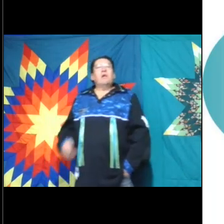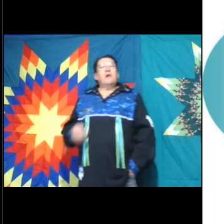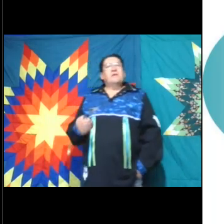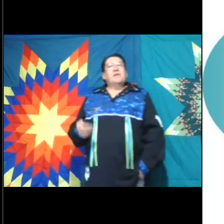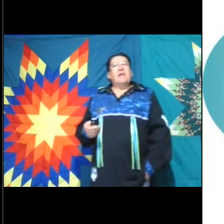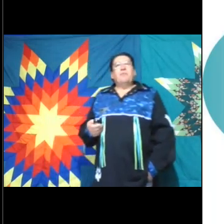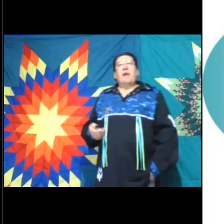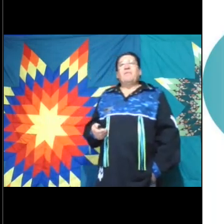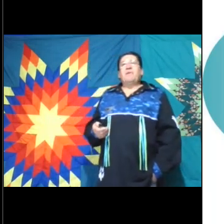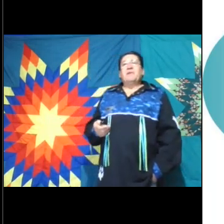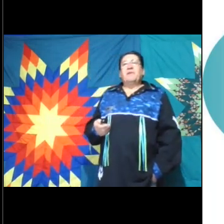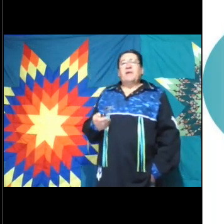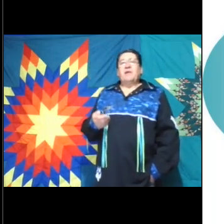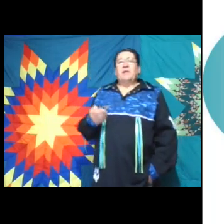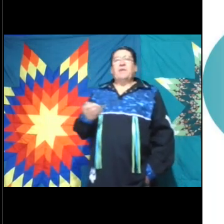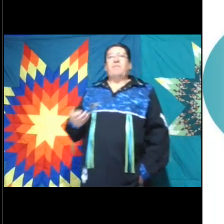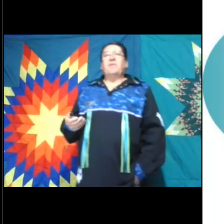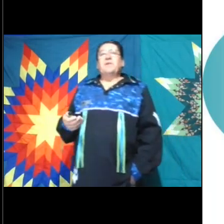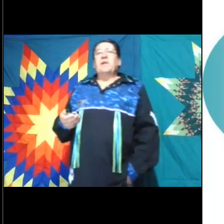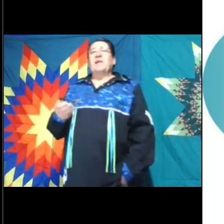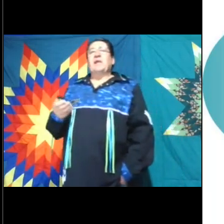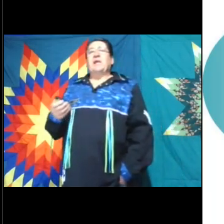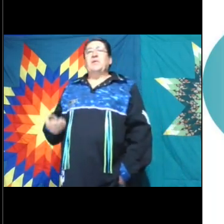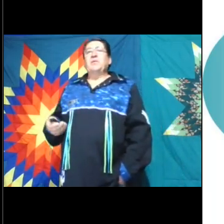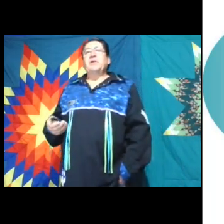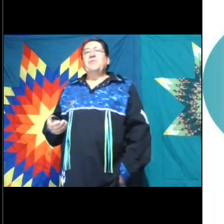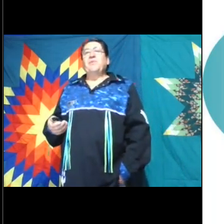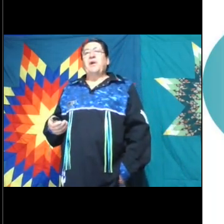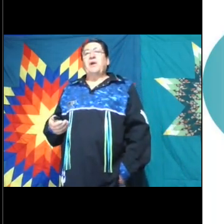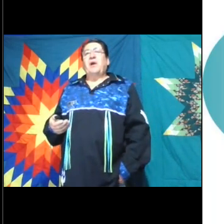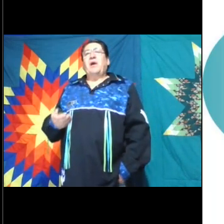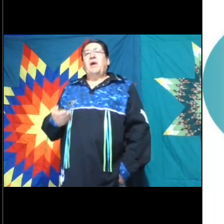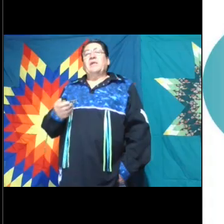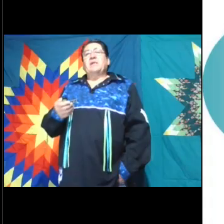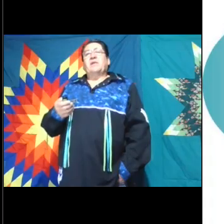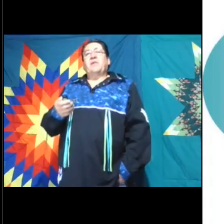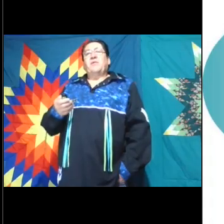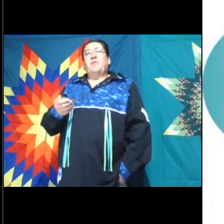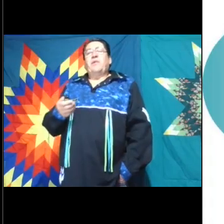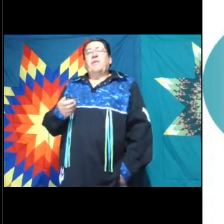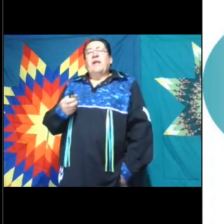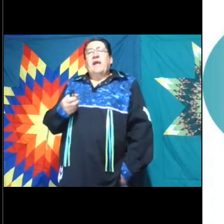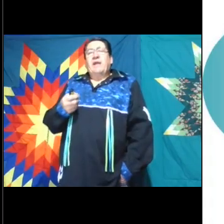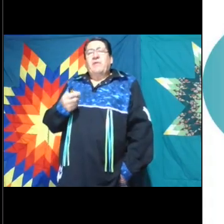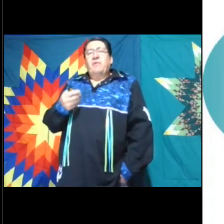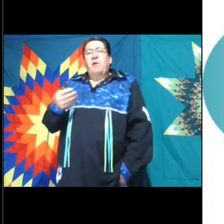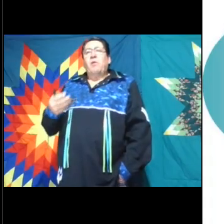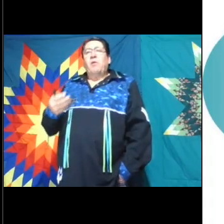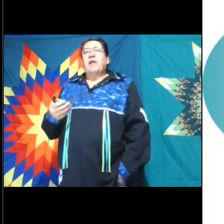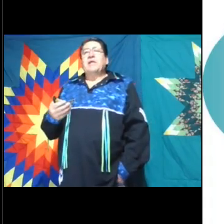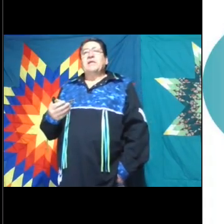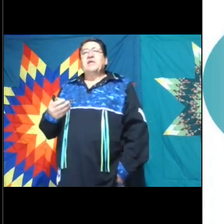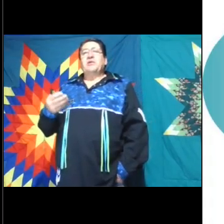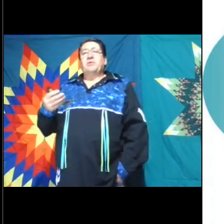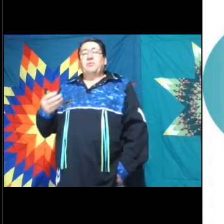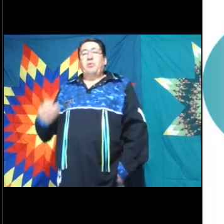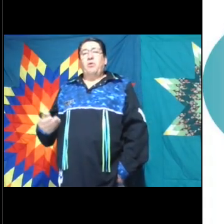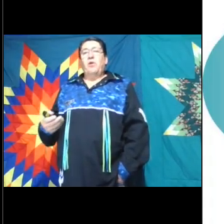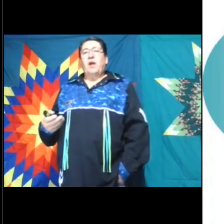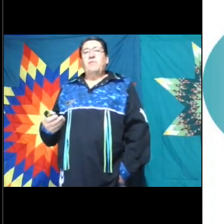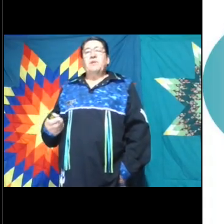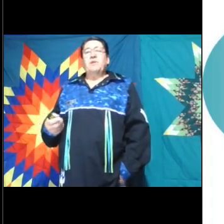We all understand the benefits of the diversity and inclusion. We get that through our